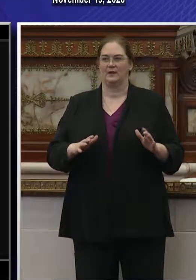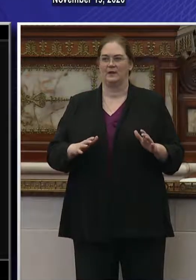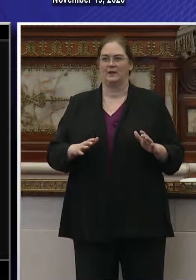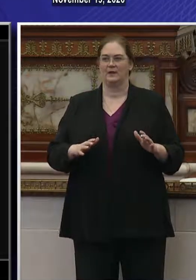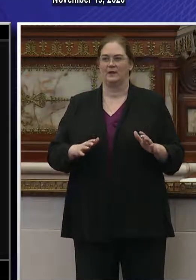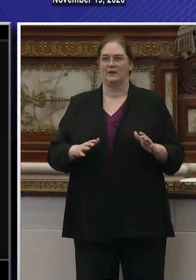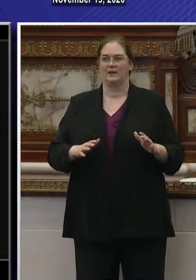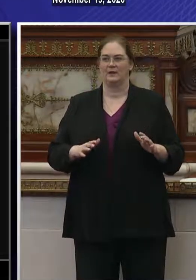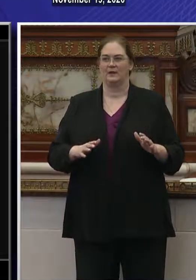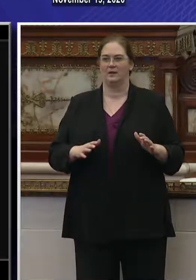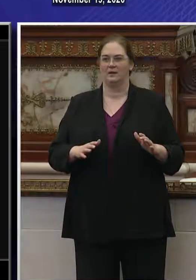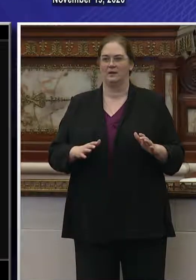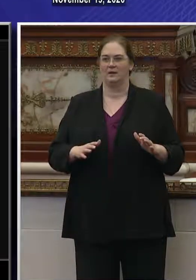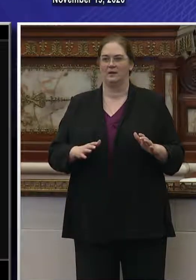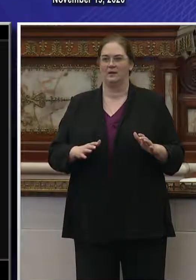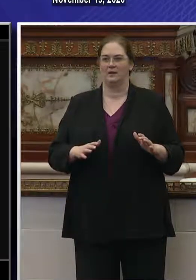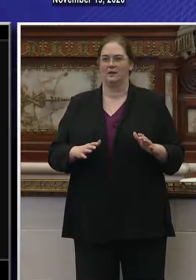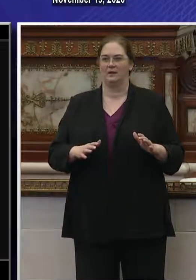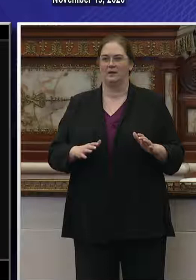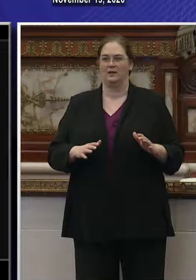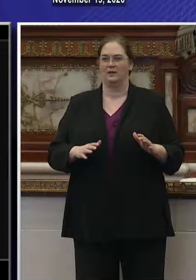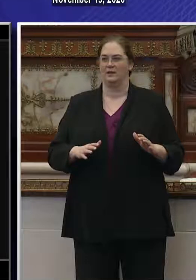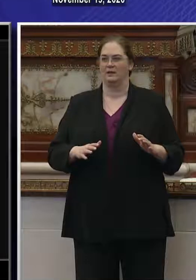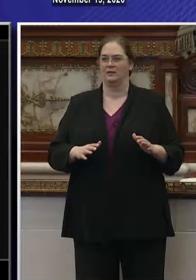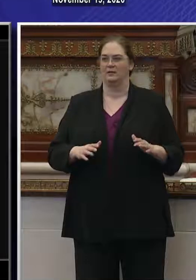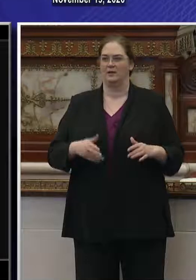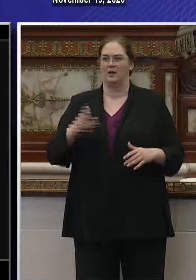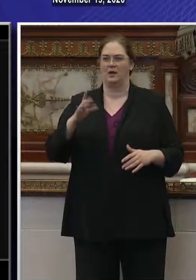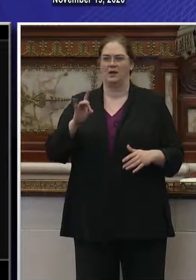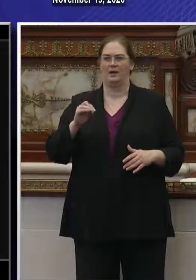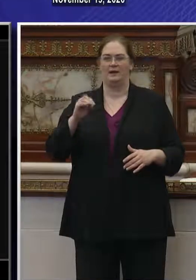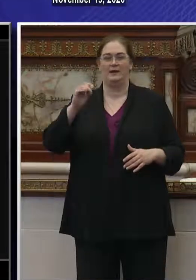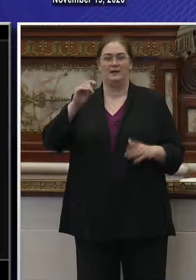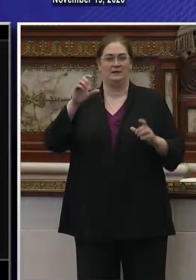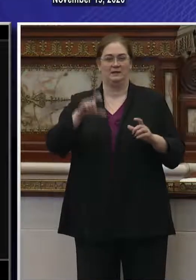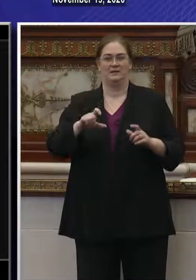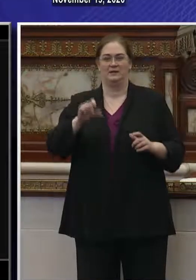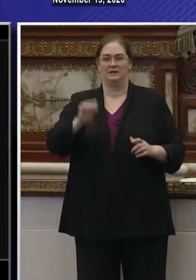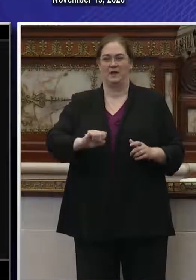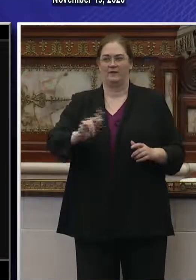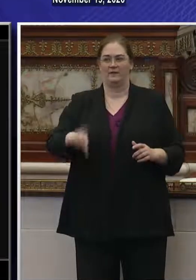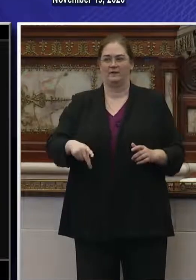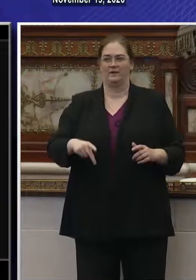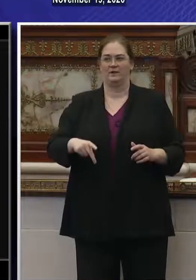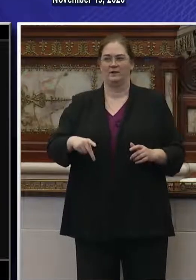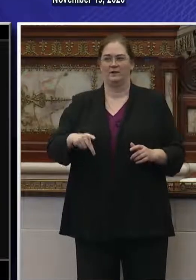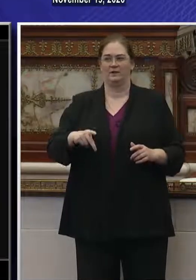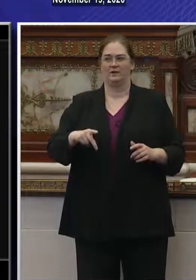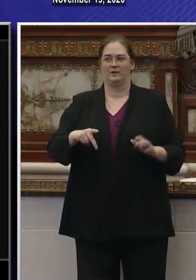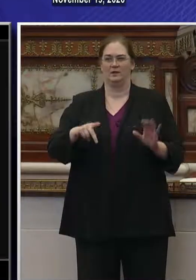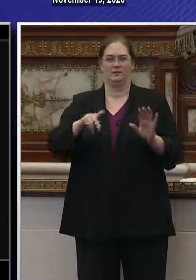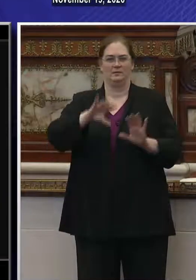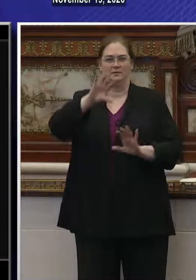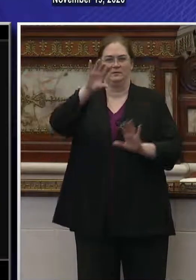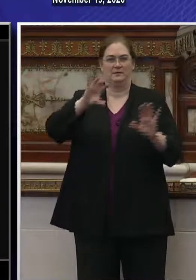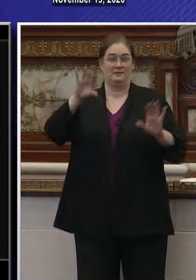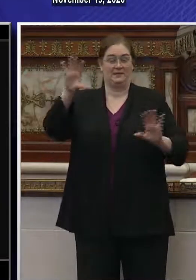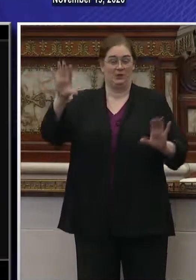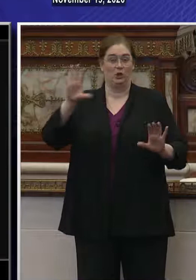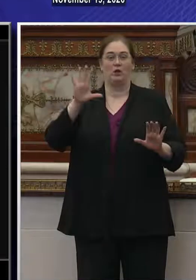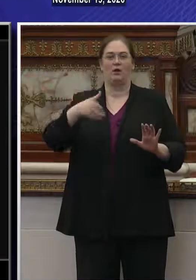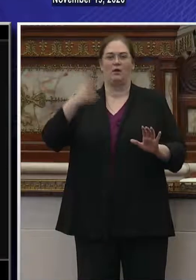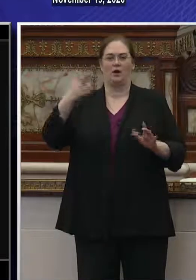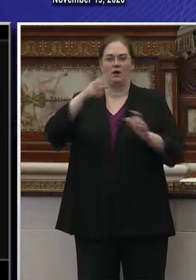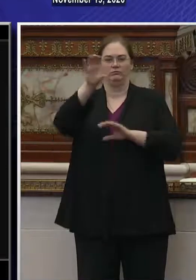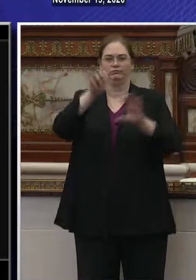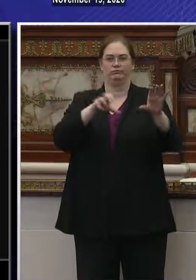population density, highly dense, as we know, in South Philadelphia. You have bits and pieces here. Philadelphia is a highly